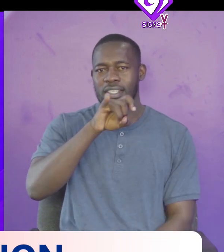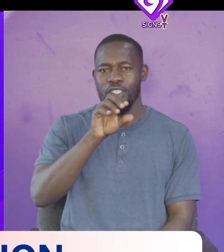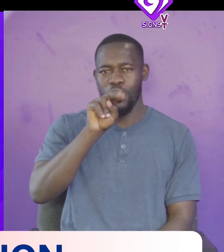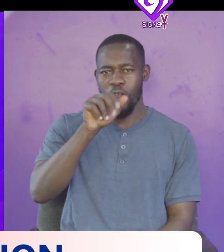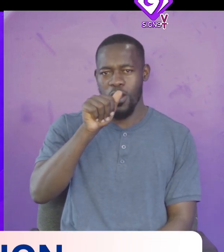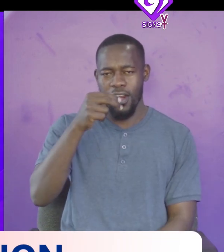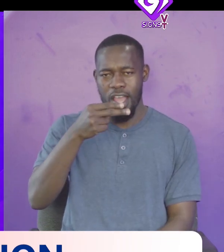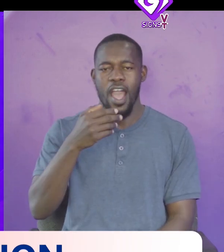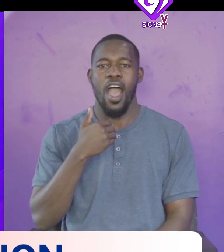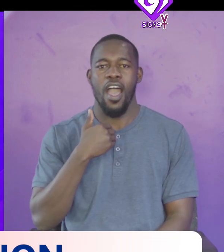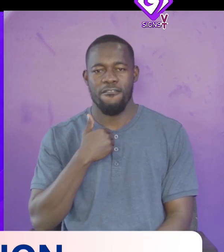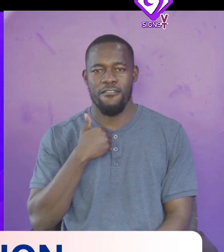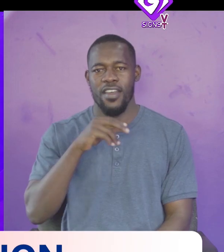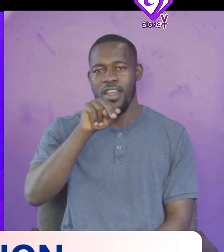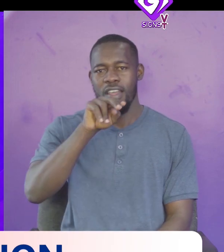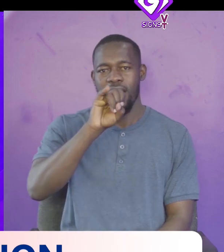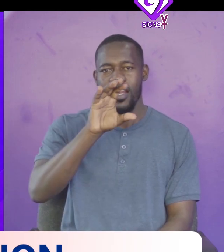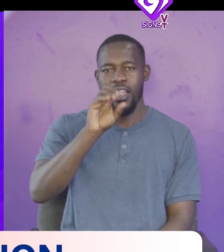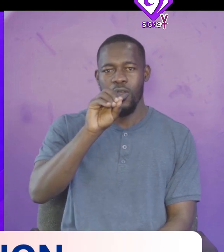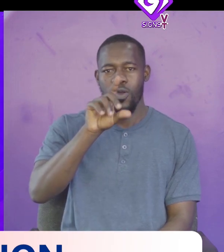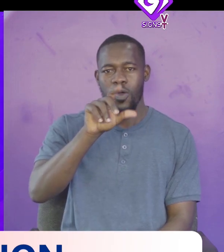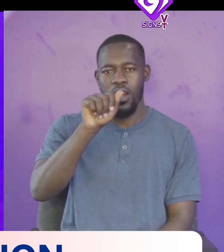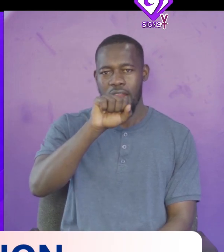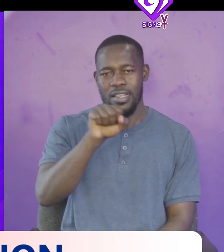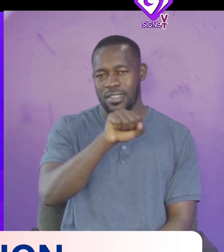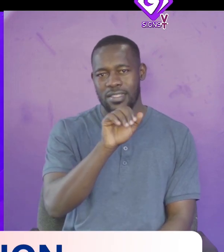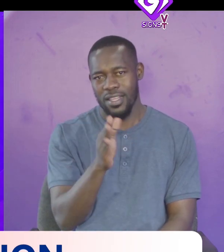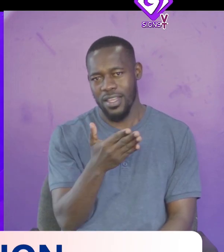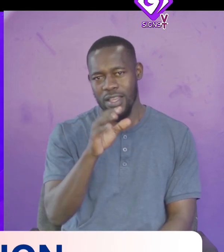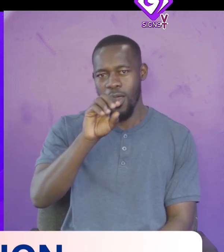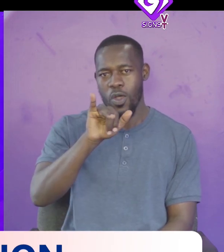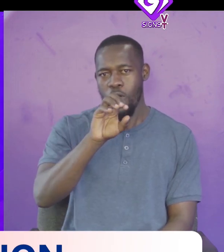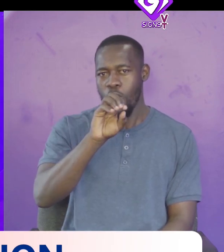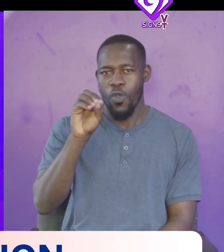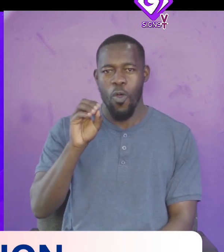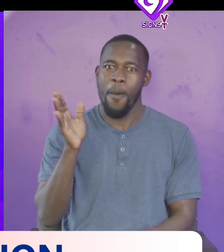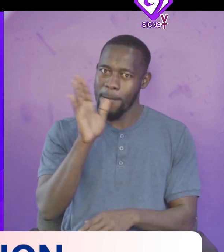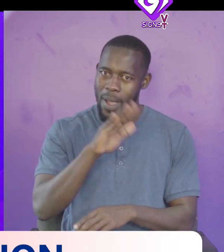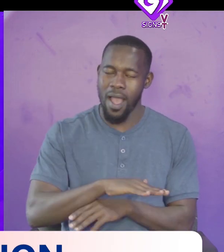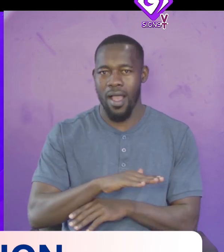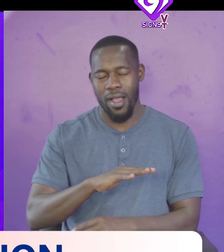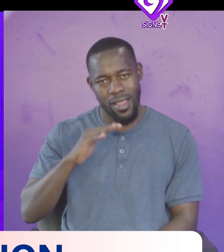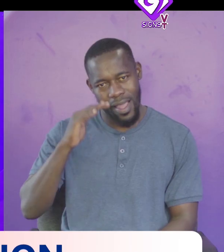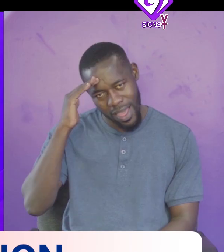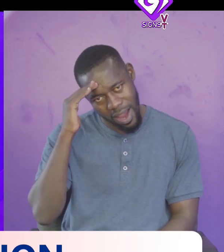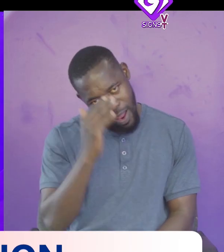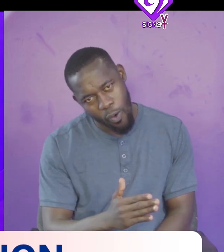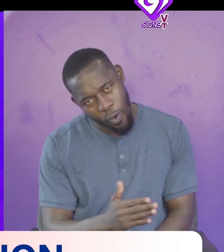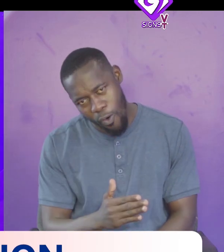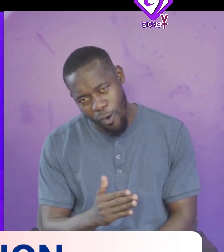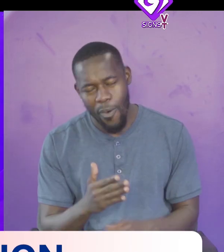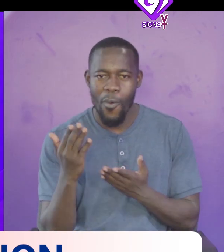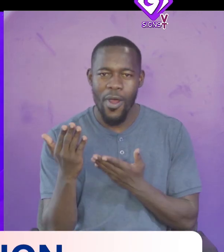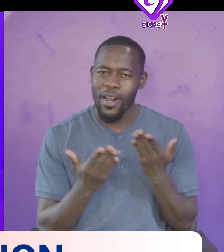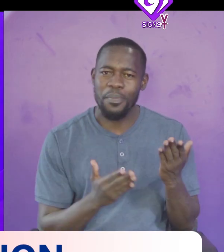have Nicholas Oyoo. Can you believe it? Nicholas is back. Hey, hi. Thanks, Jonah. Karibu Science TV